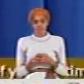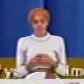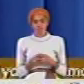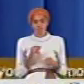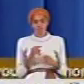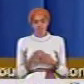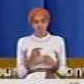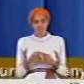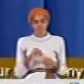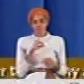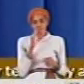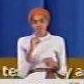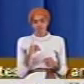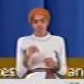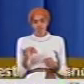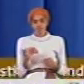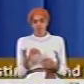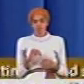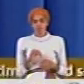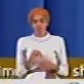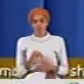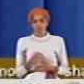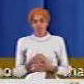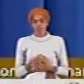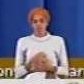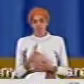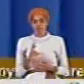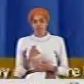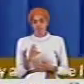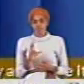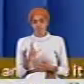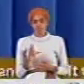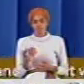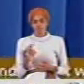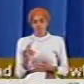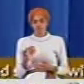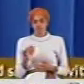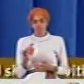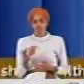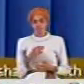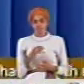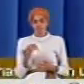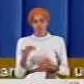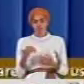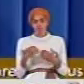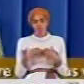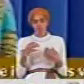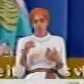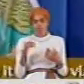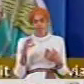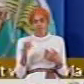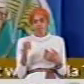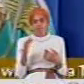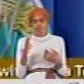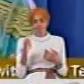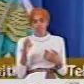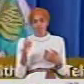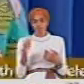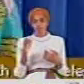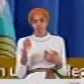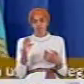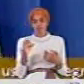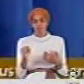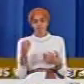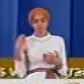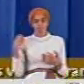name is Loving Jadana. I was suffering from diabetes since from 2019.